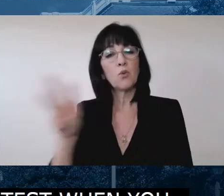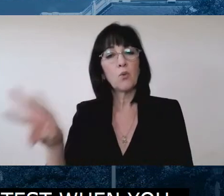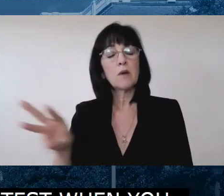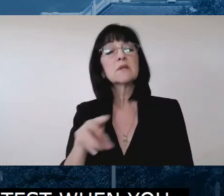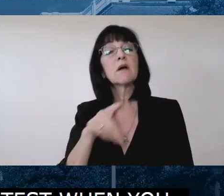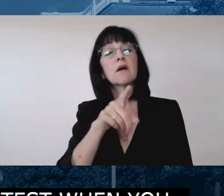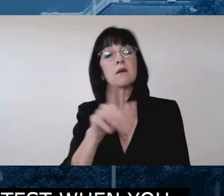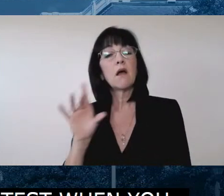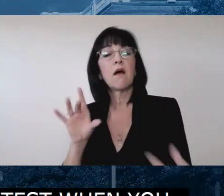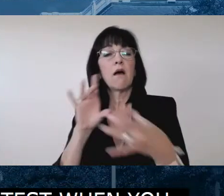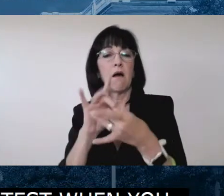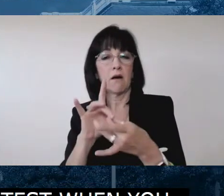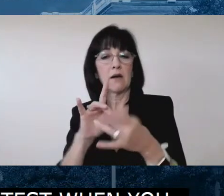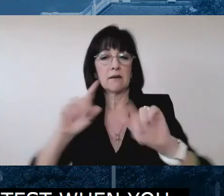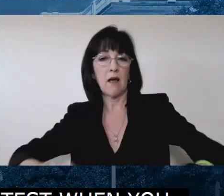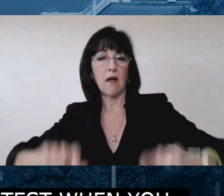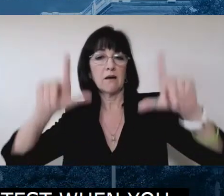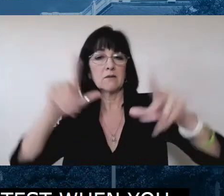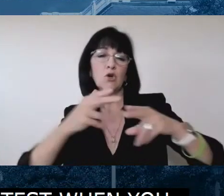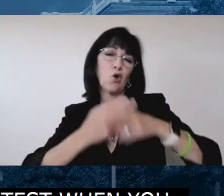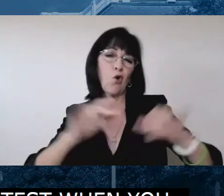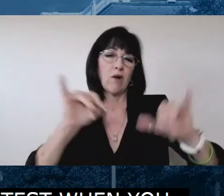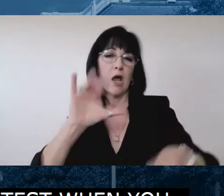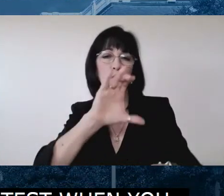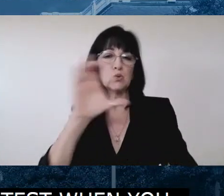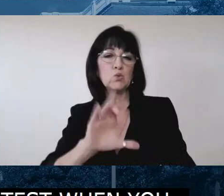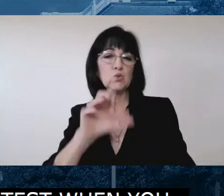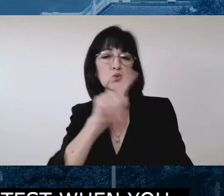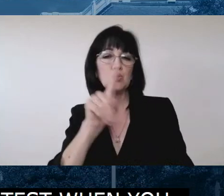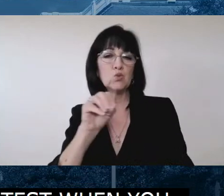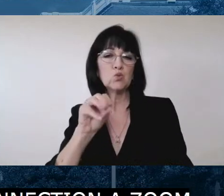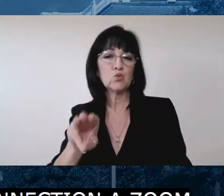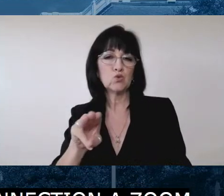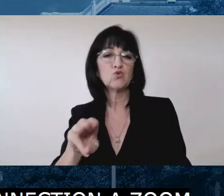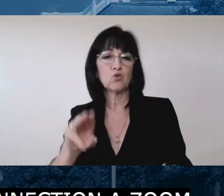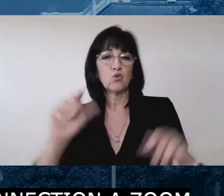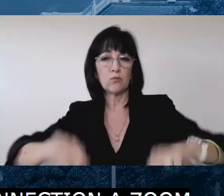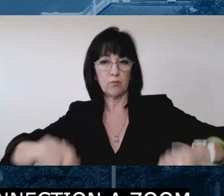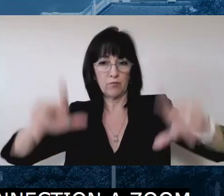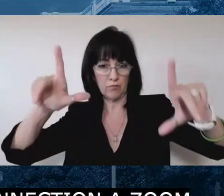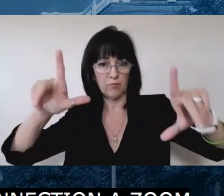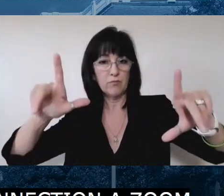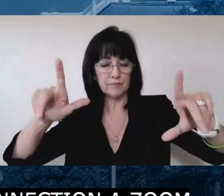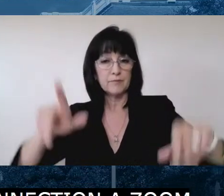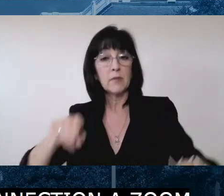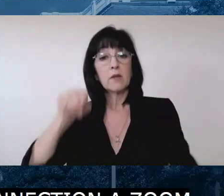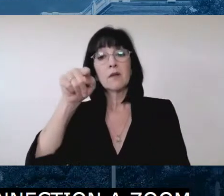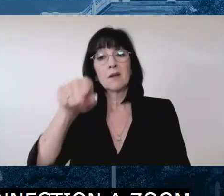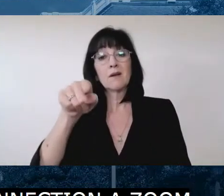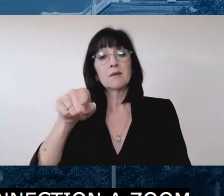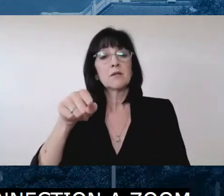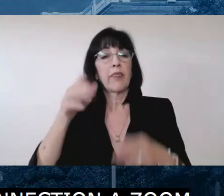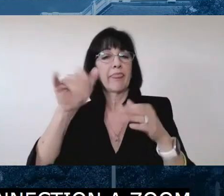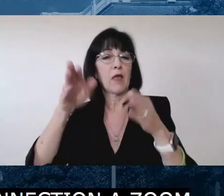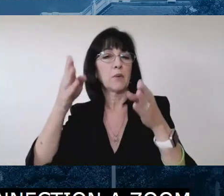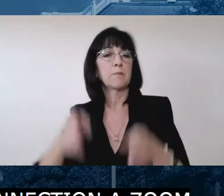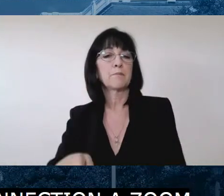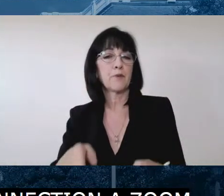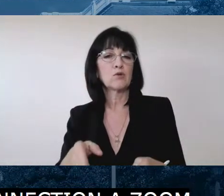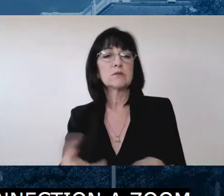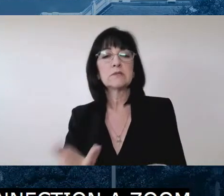a Zoom call with a health provider who will supervise the specimen collection.